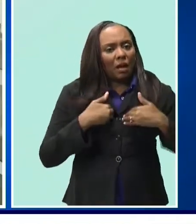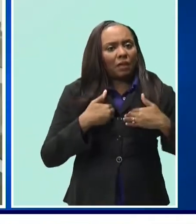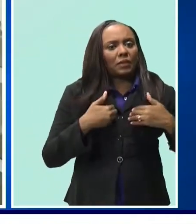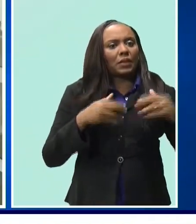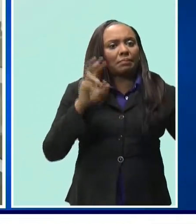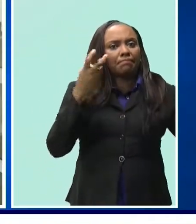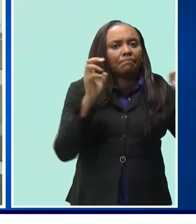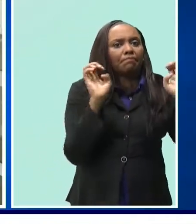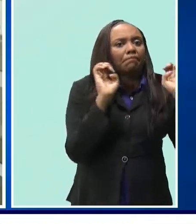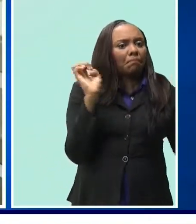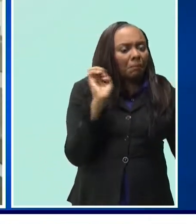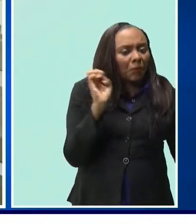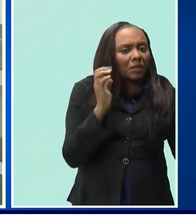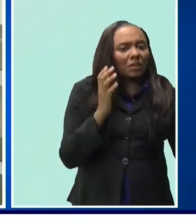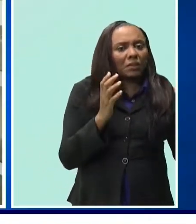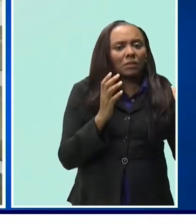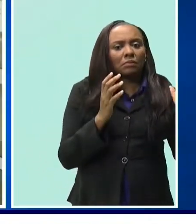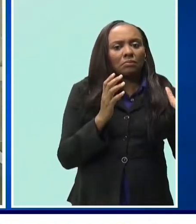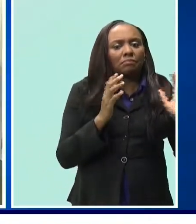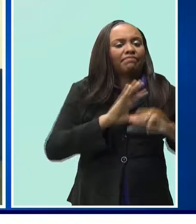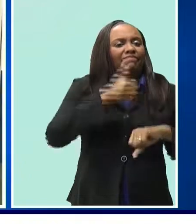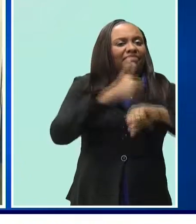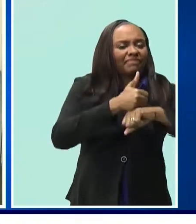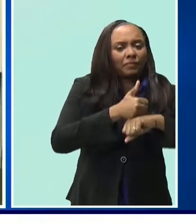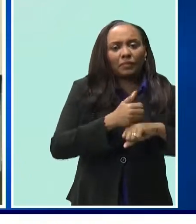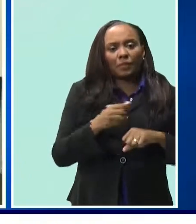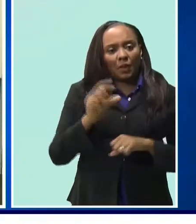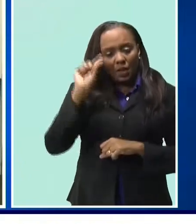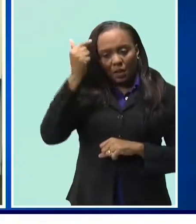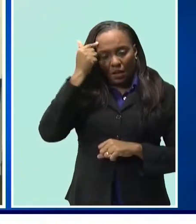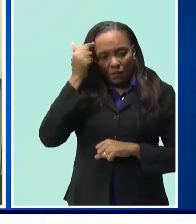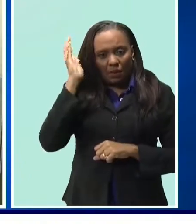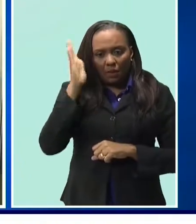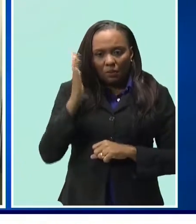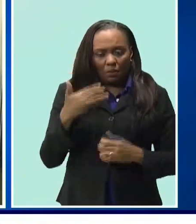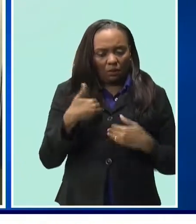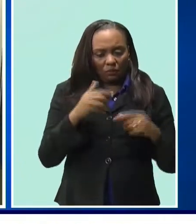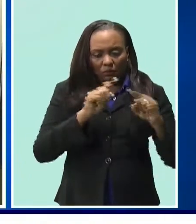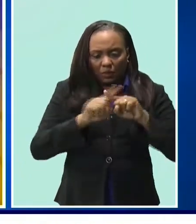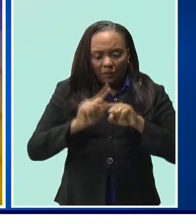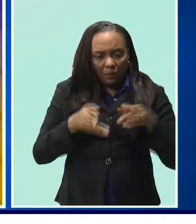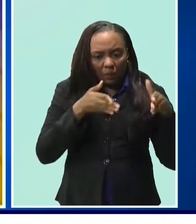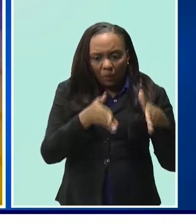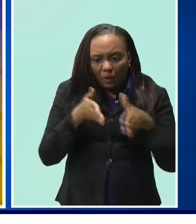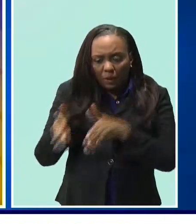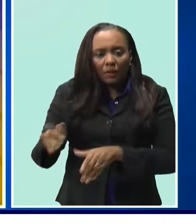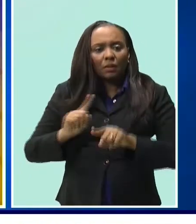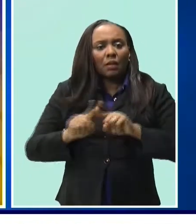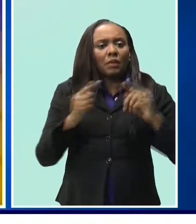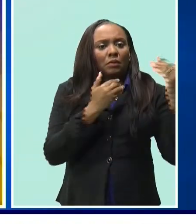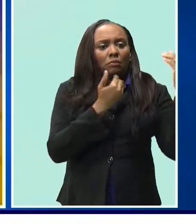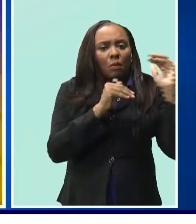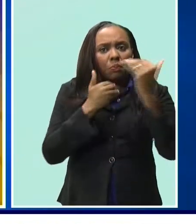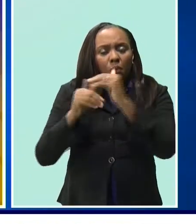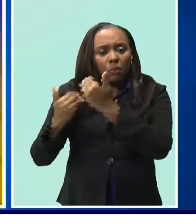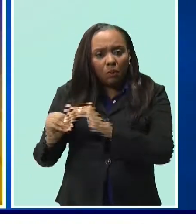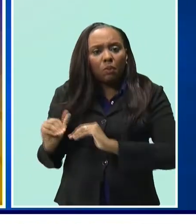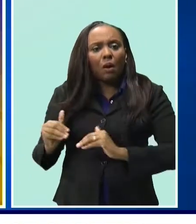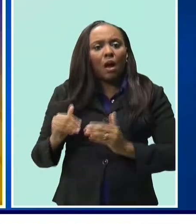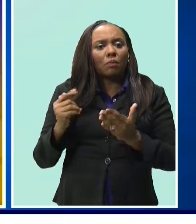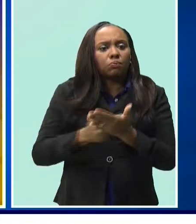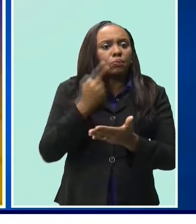emergency. But throughout that period, the government is going to employ different tools, different restrictive measures from time to